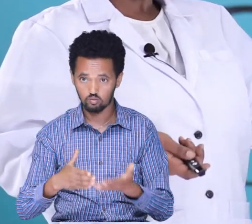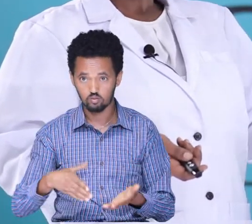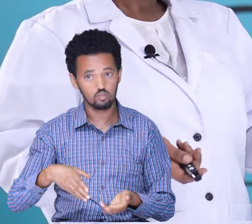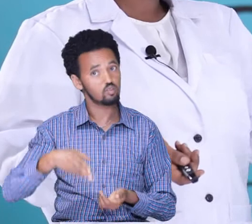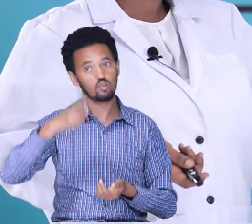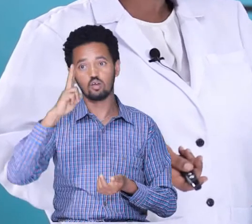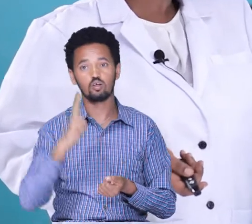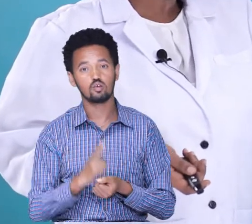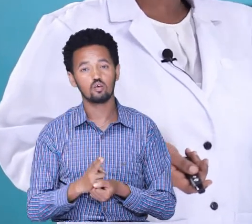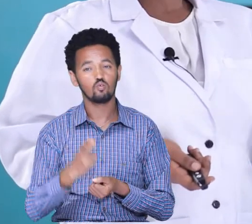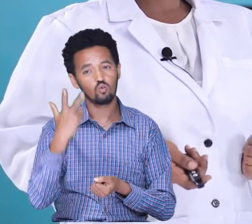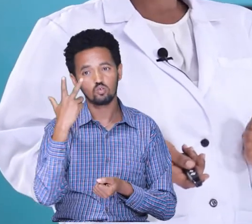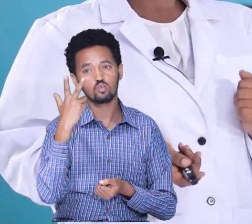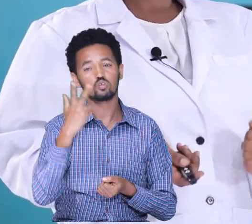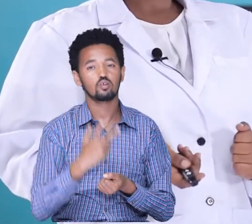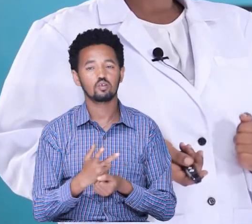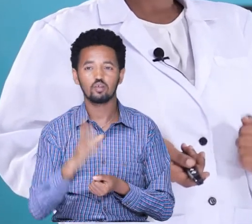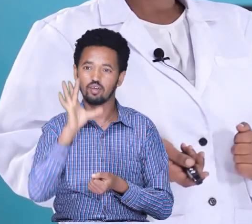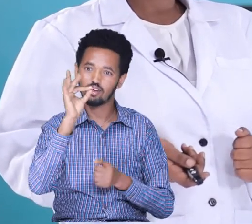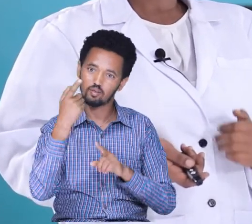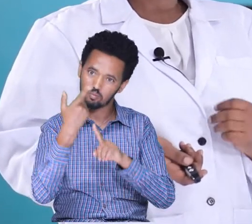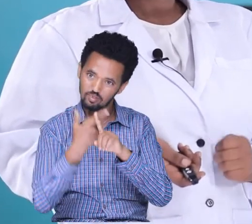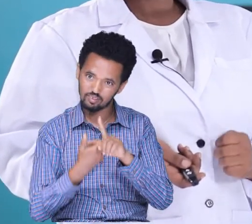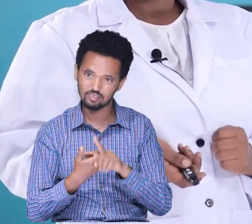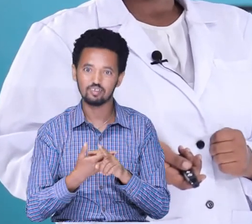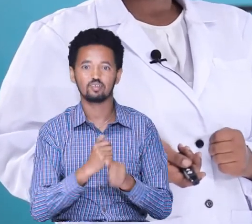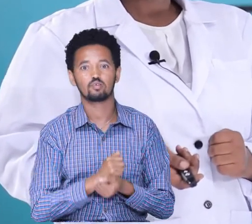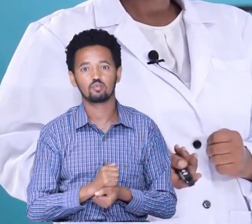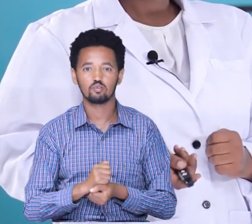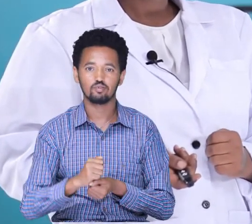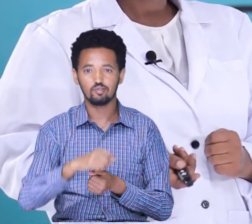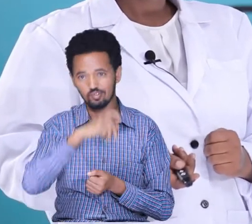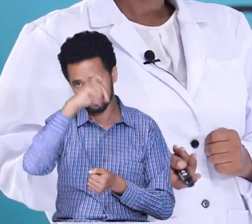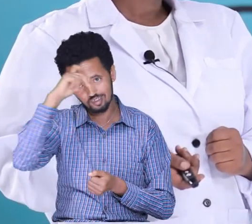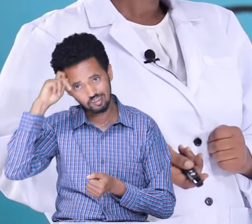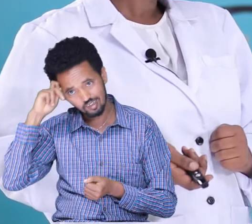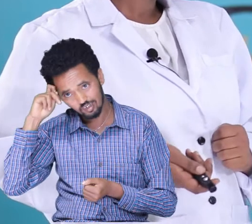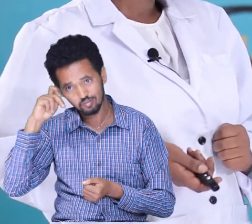For 3 to 8 months, the season has dry climate.